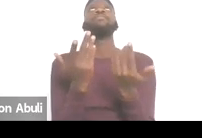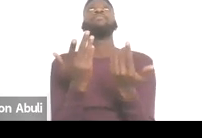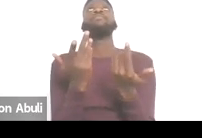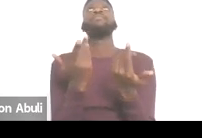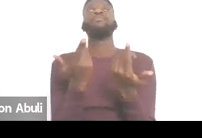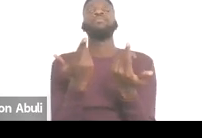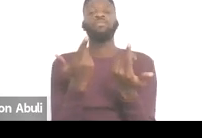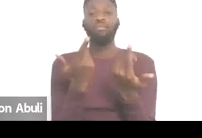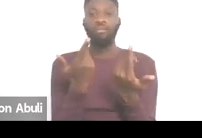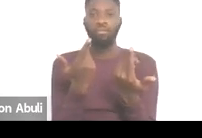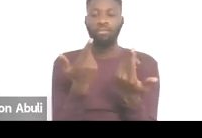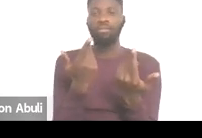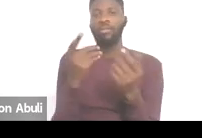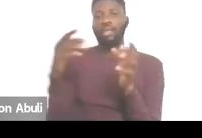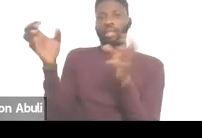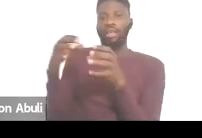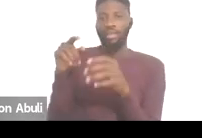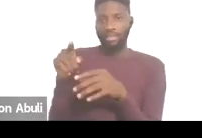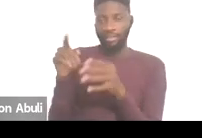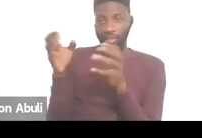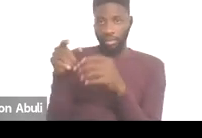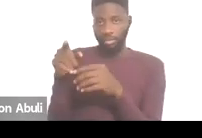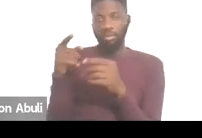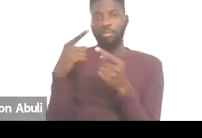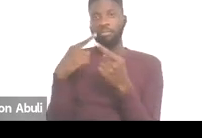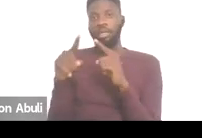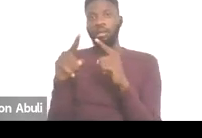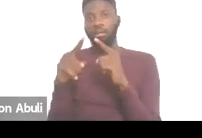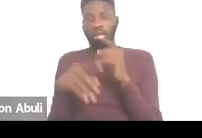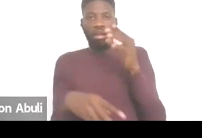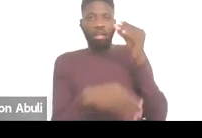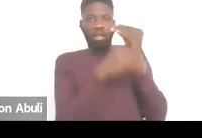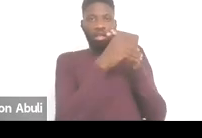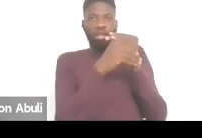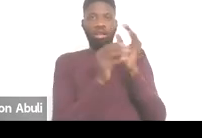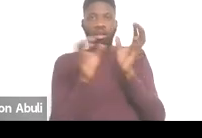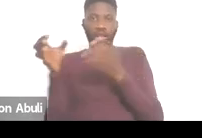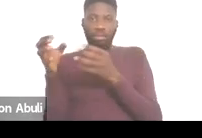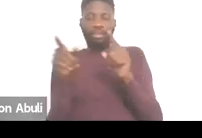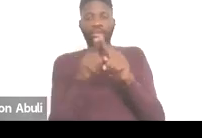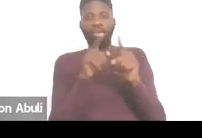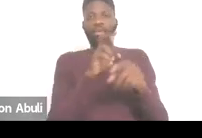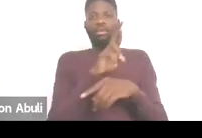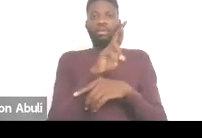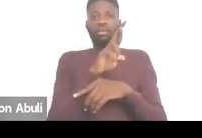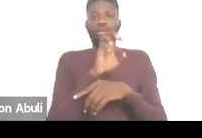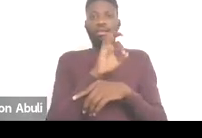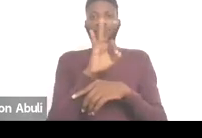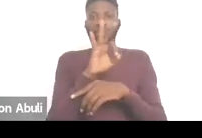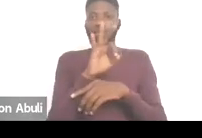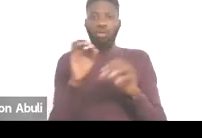Mbani Association, but you have not listed Mbani Association as your referees. Your employer would want to find